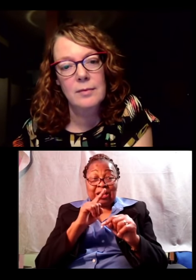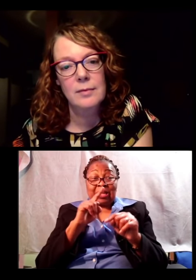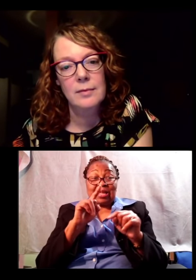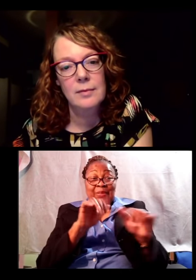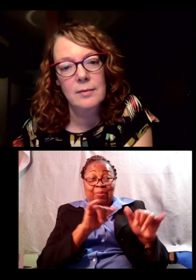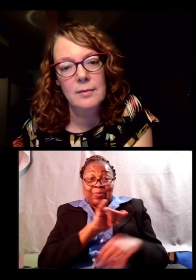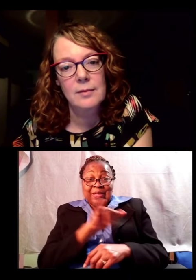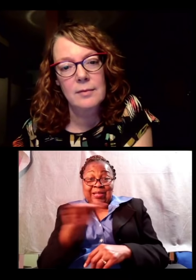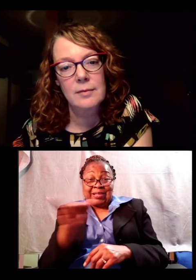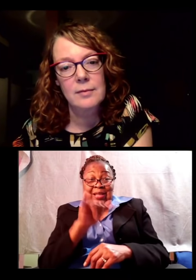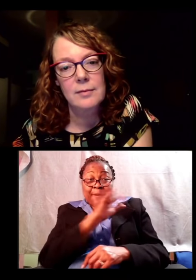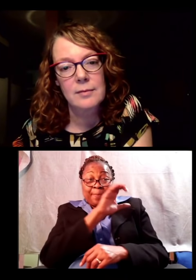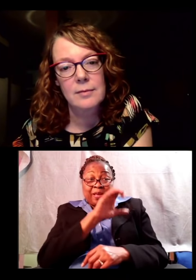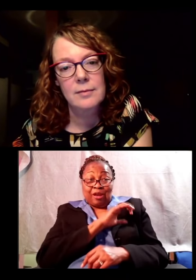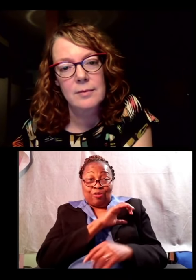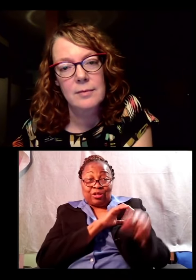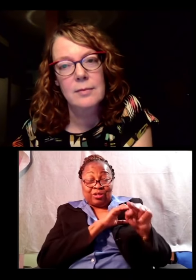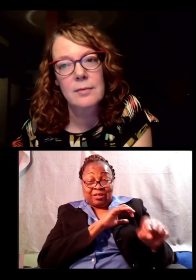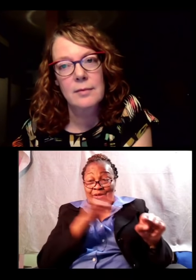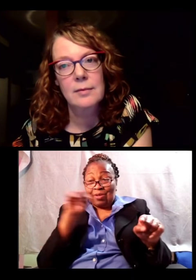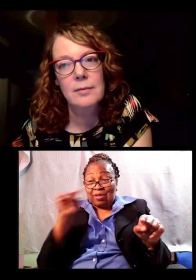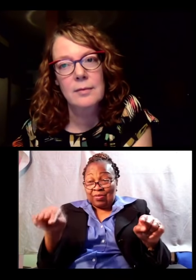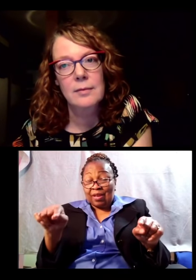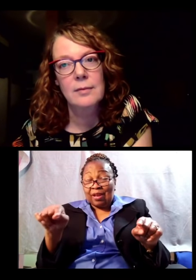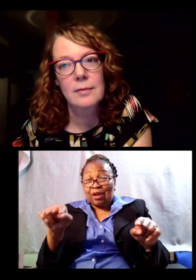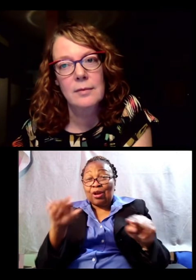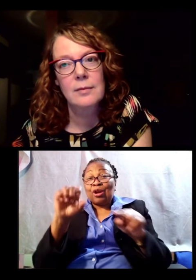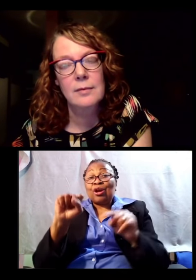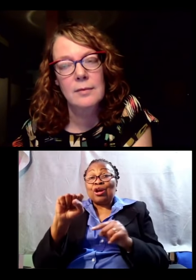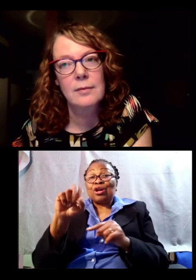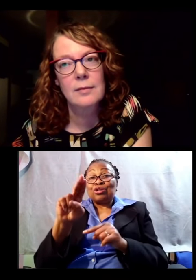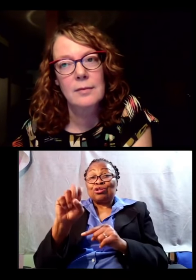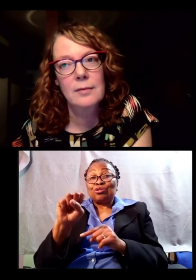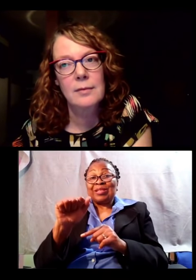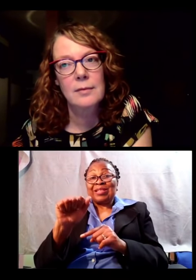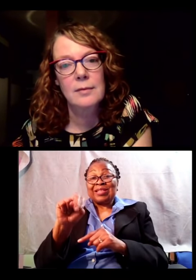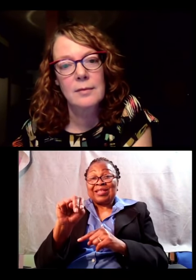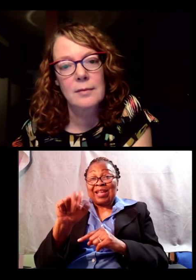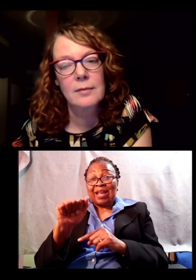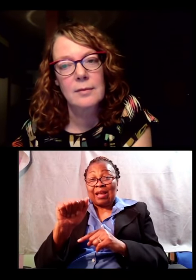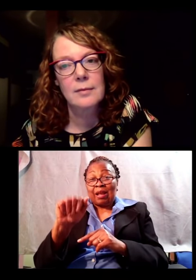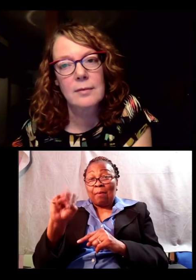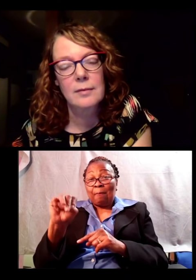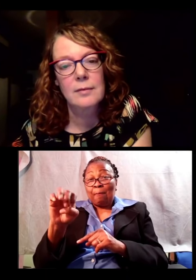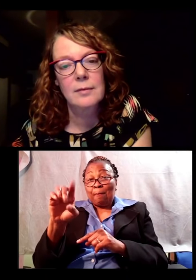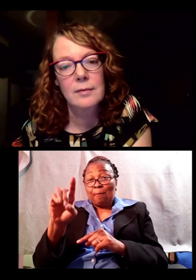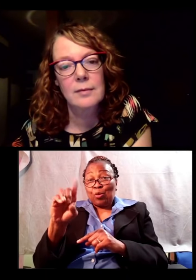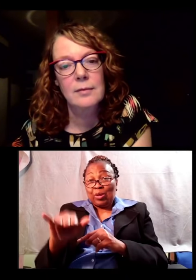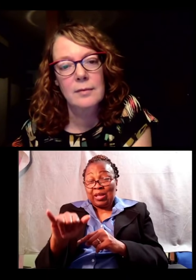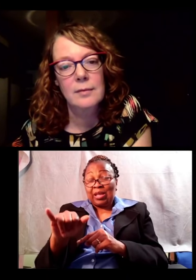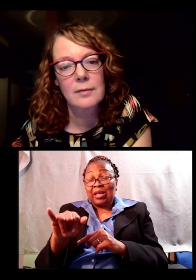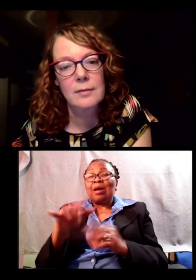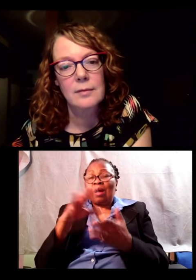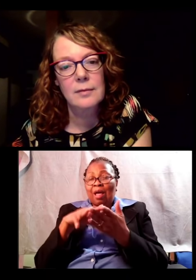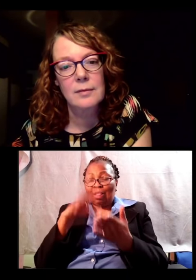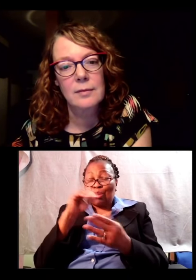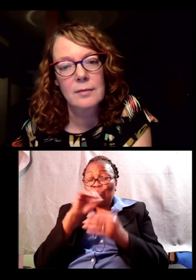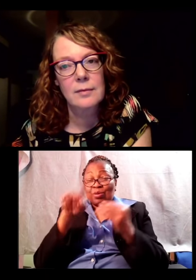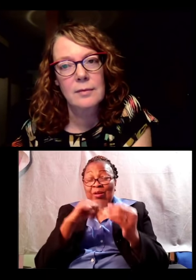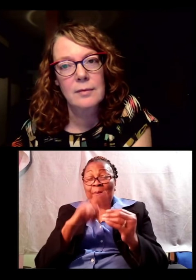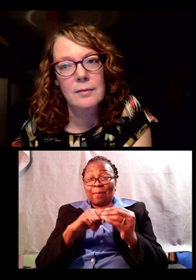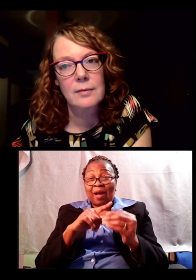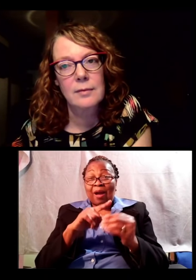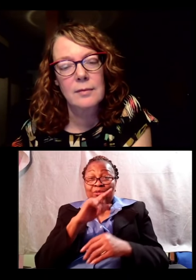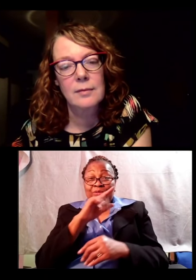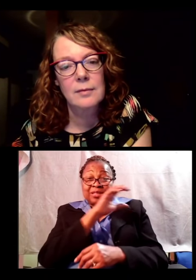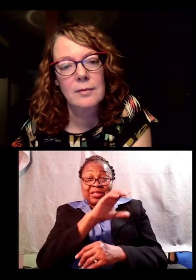it was through writing the Susanna Moody poems that I learned about this character called, or this person